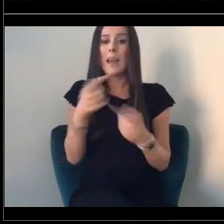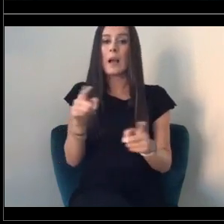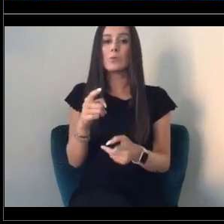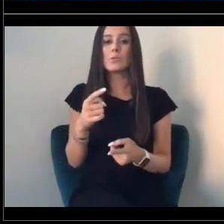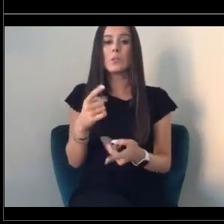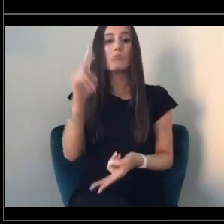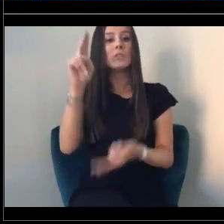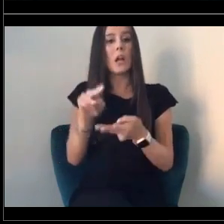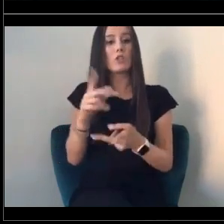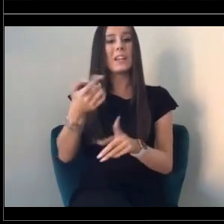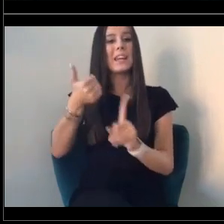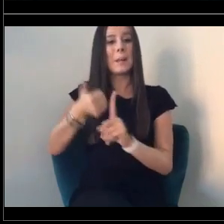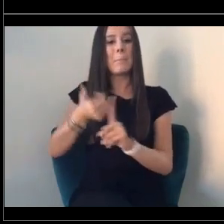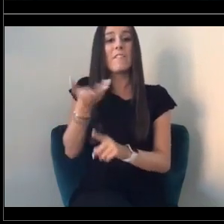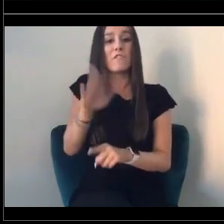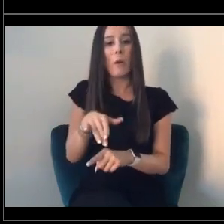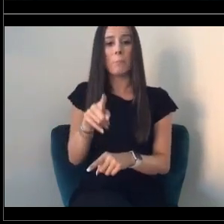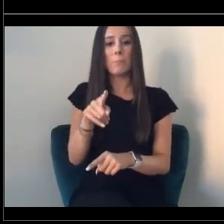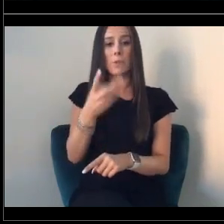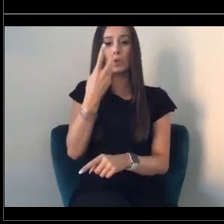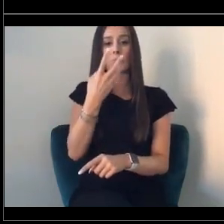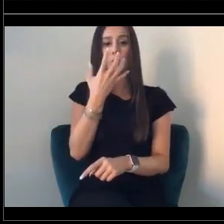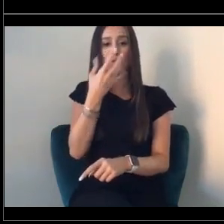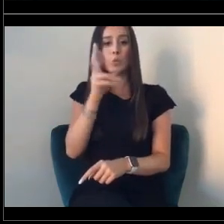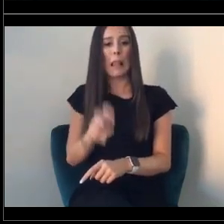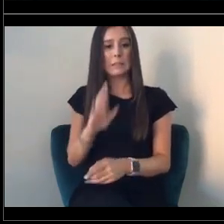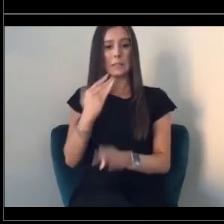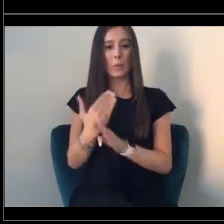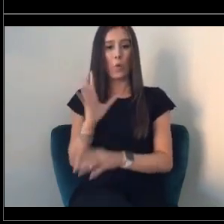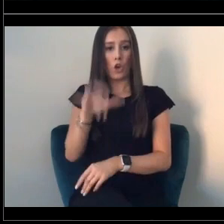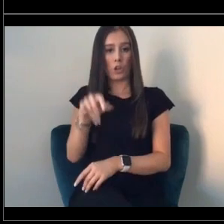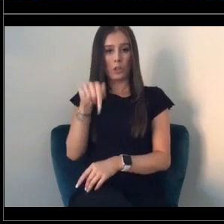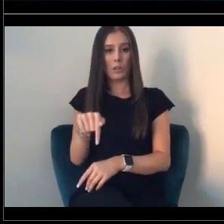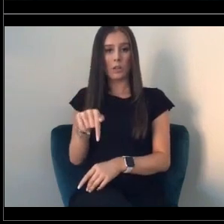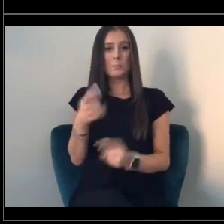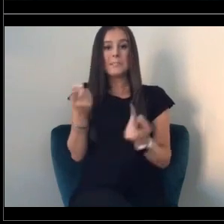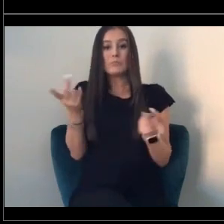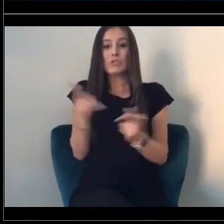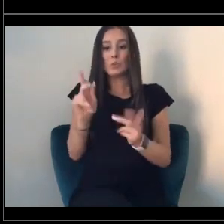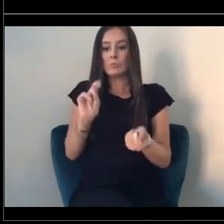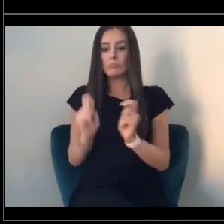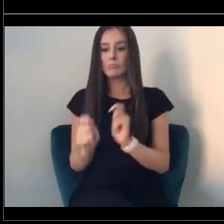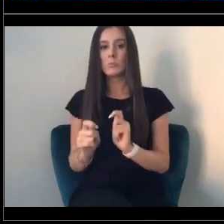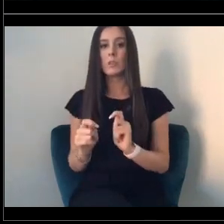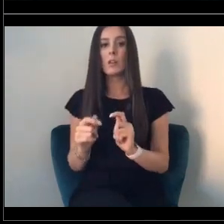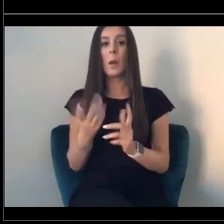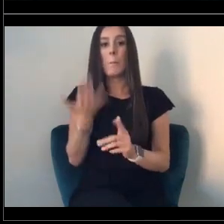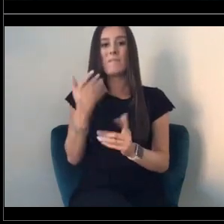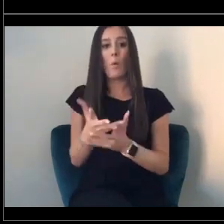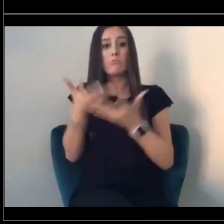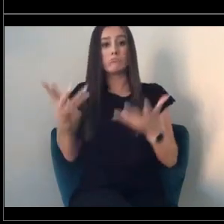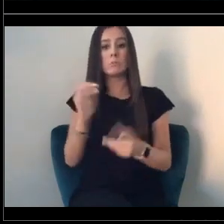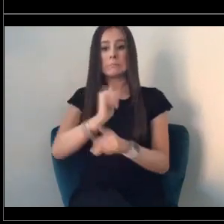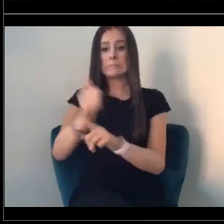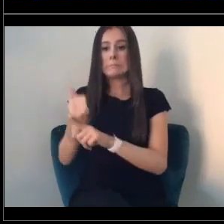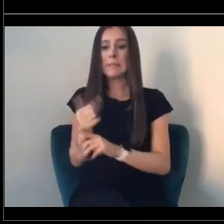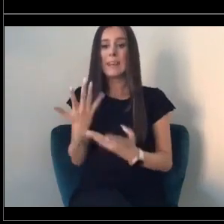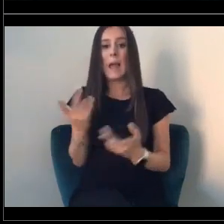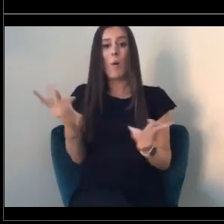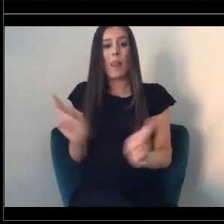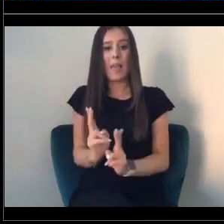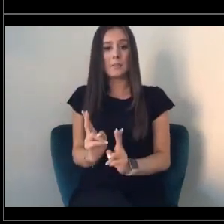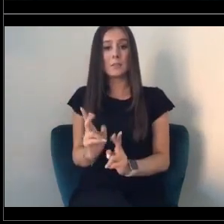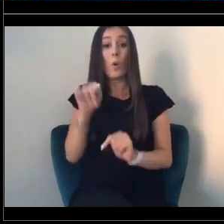from utility works, which does have a beneficial